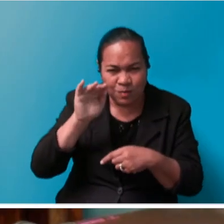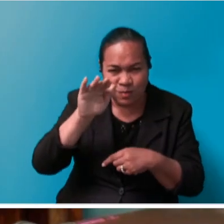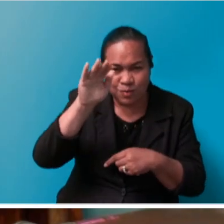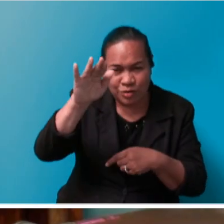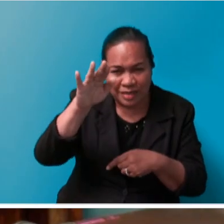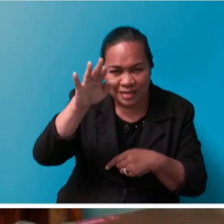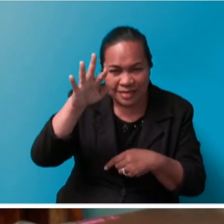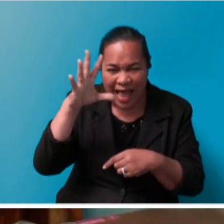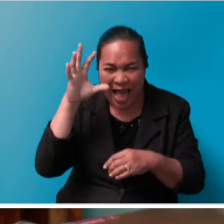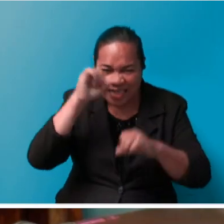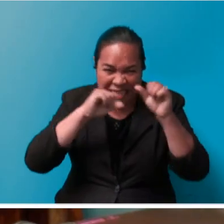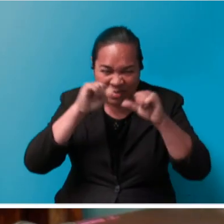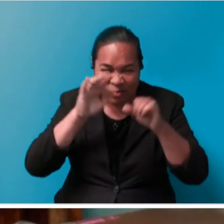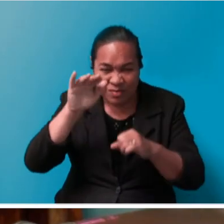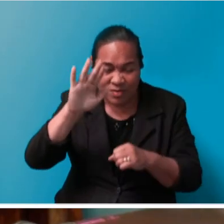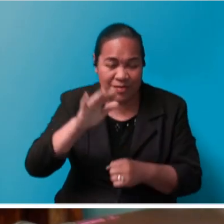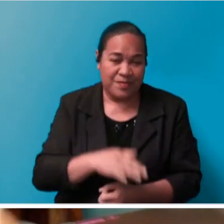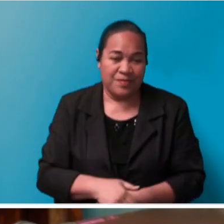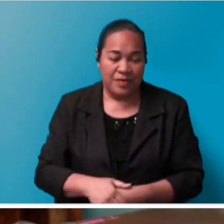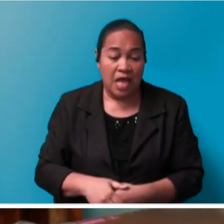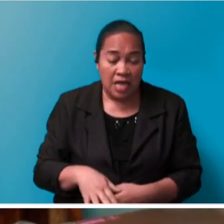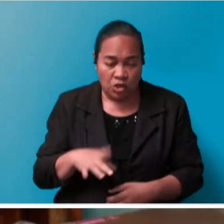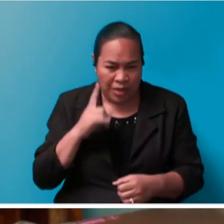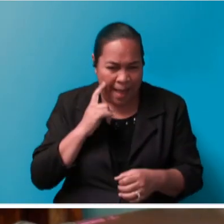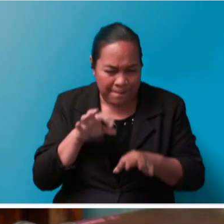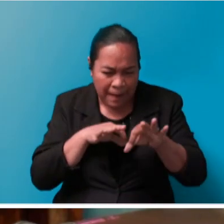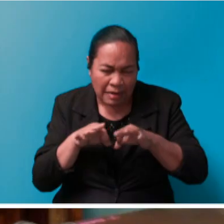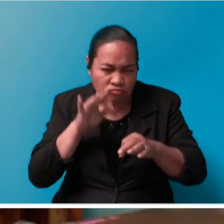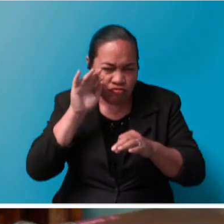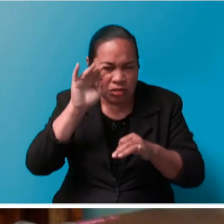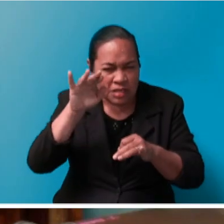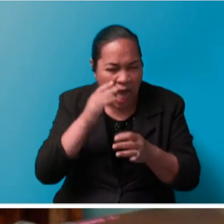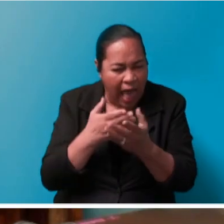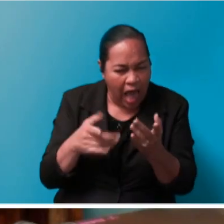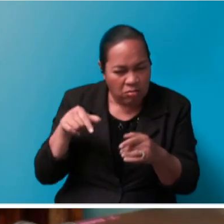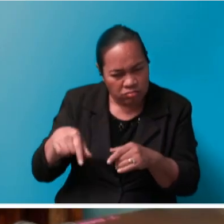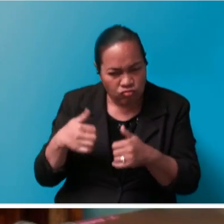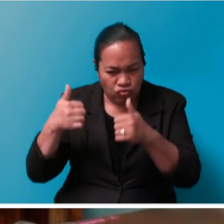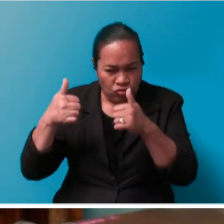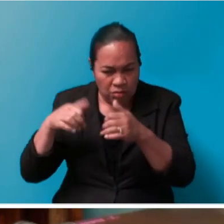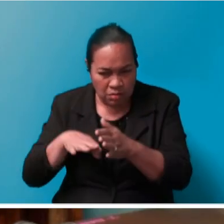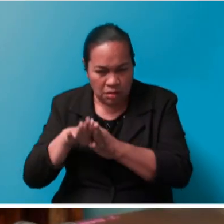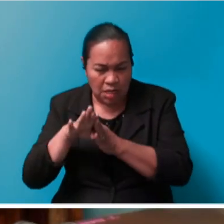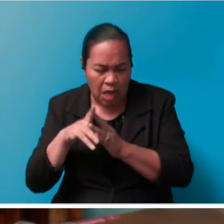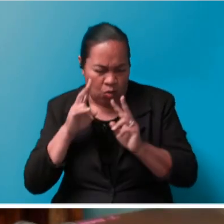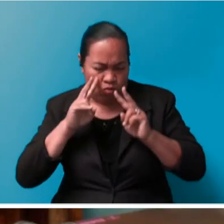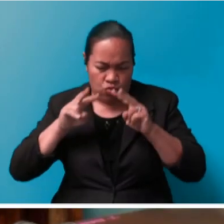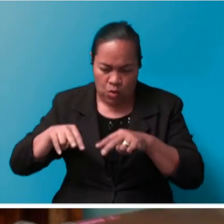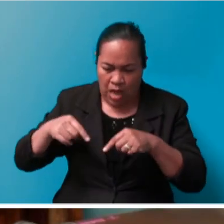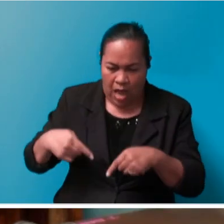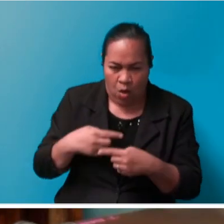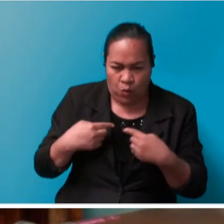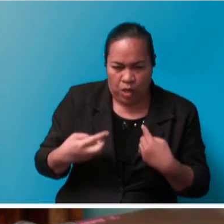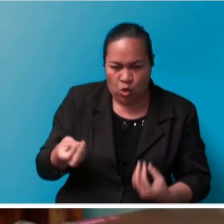and given the assessment that they are making and given the level of investment, consumption